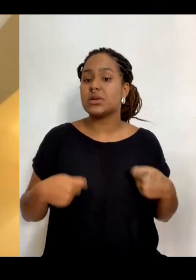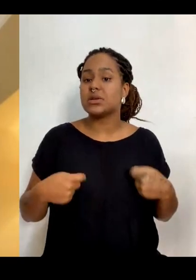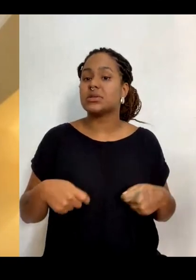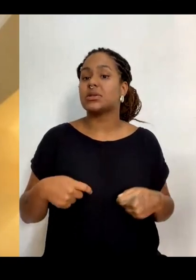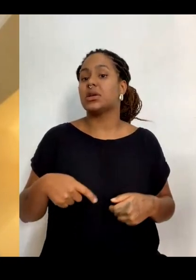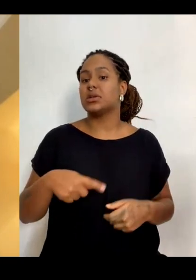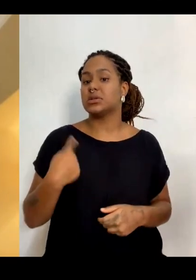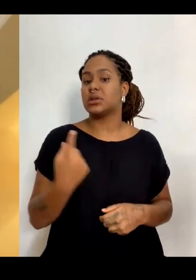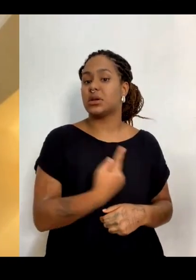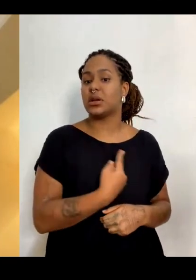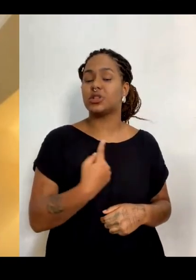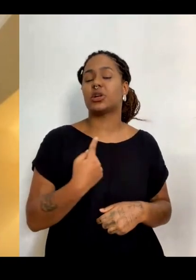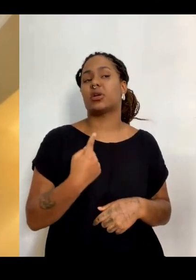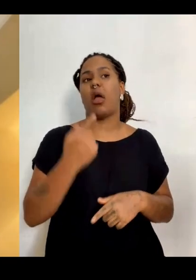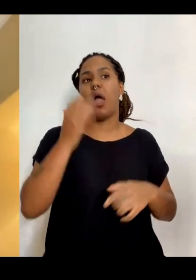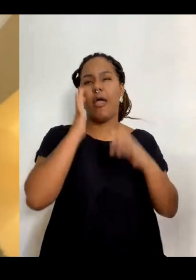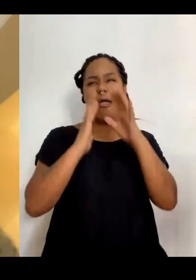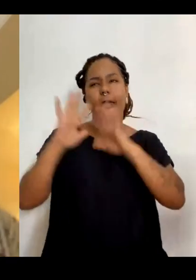foreign